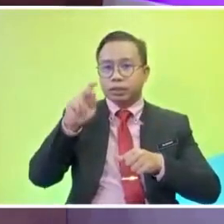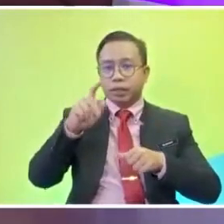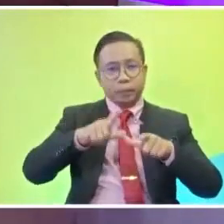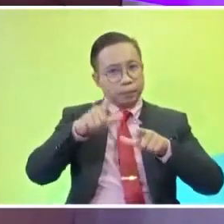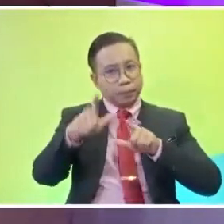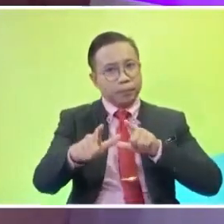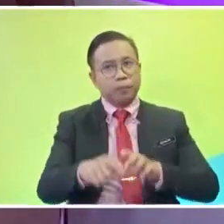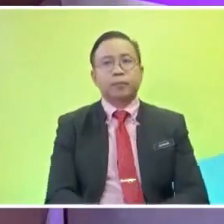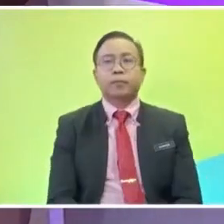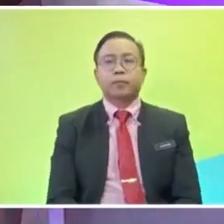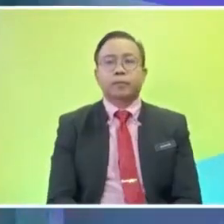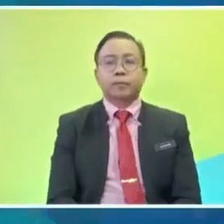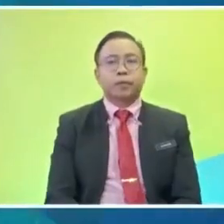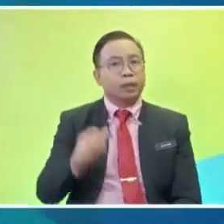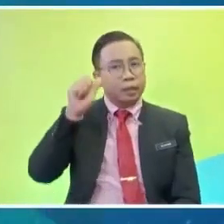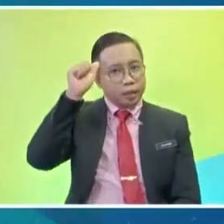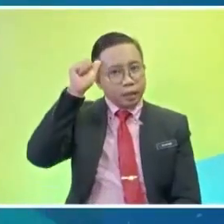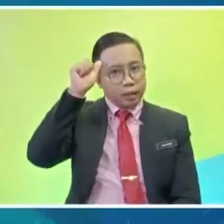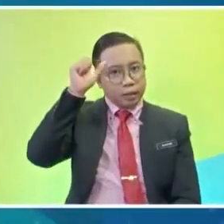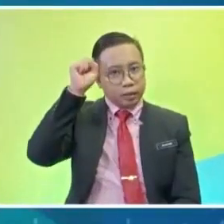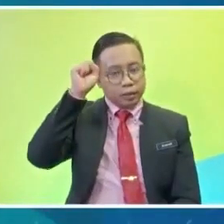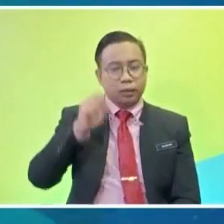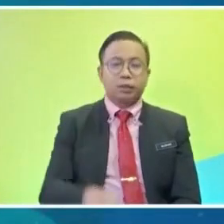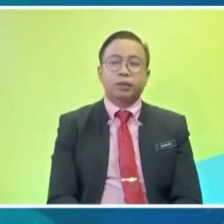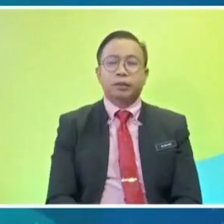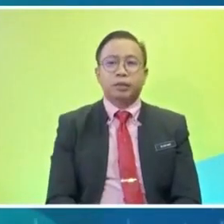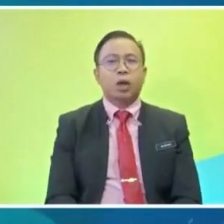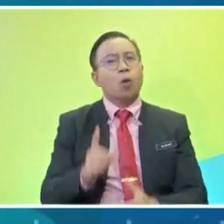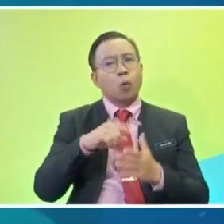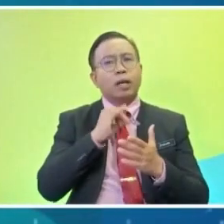go first? Okay. Anselm, can you tell me which one is the first step?